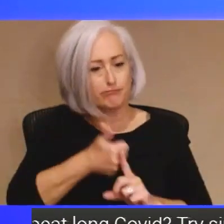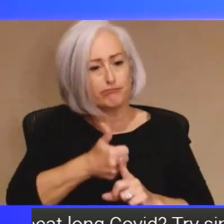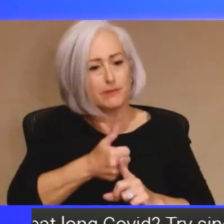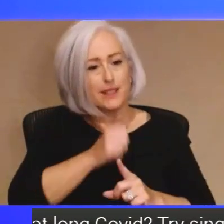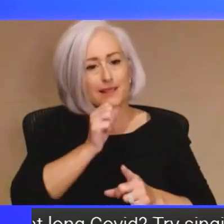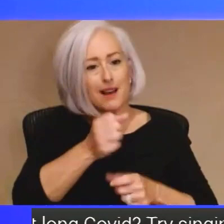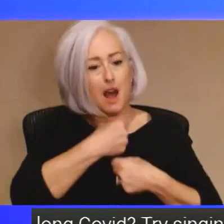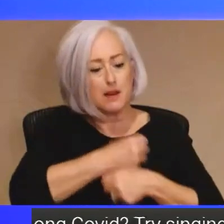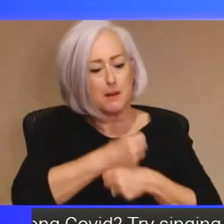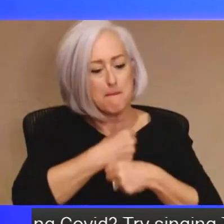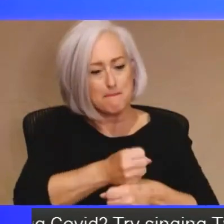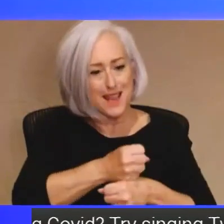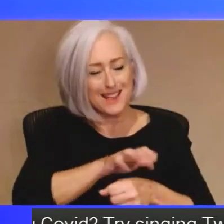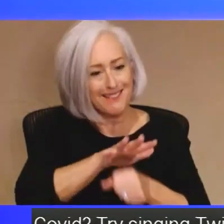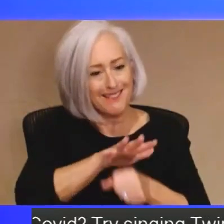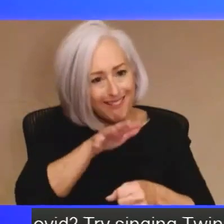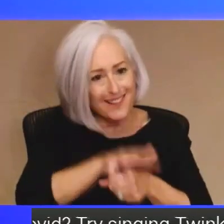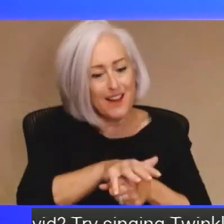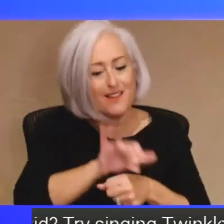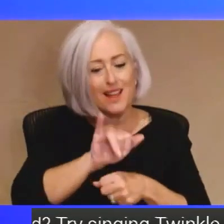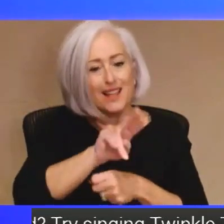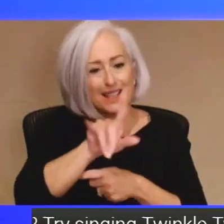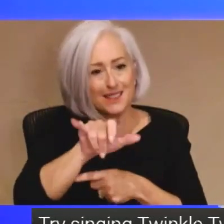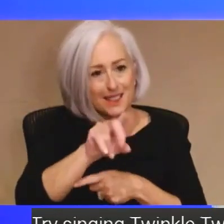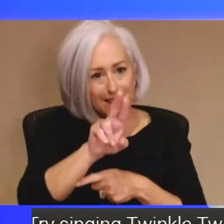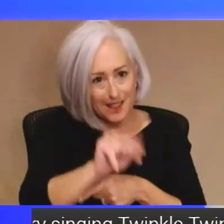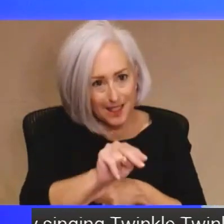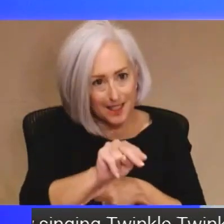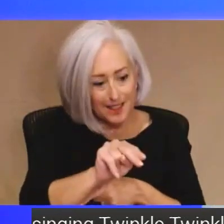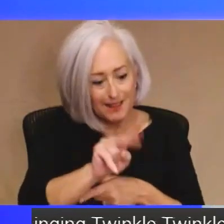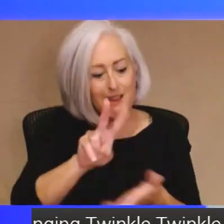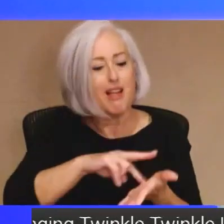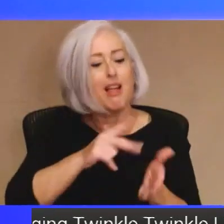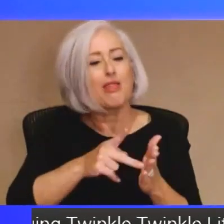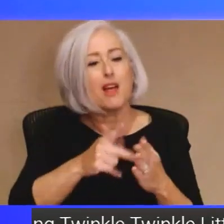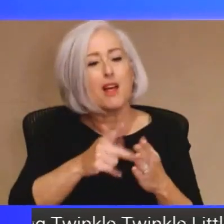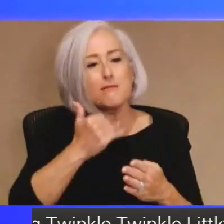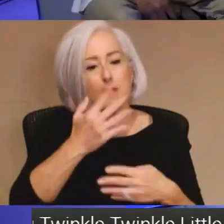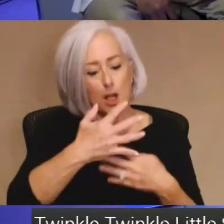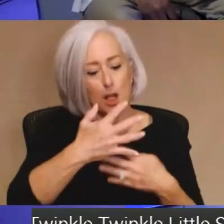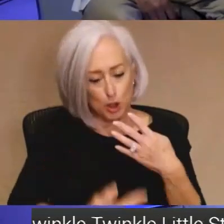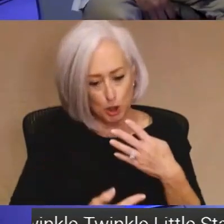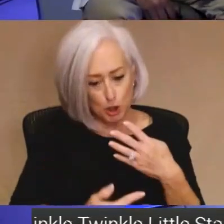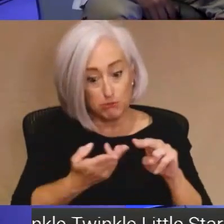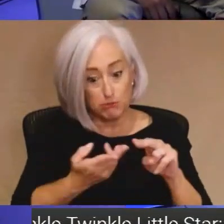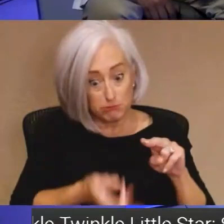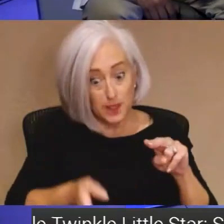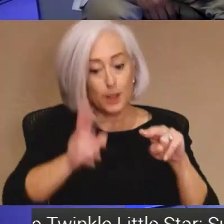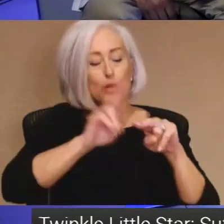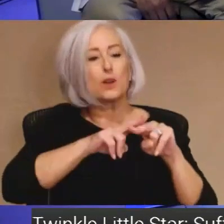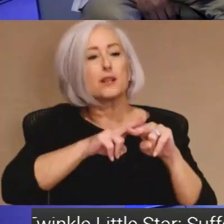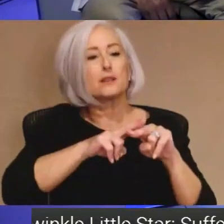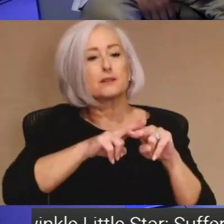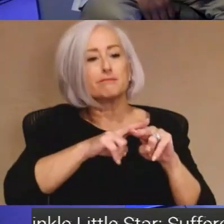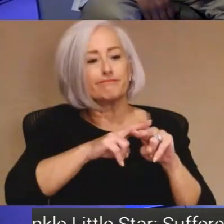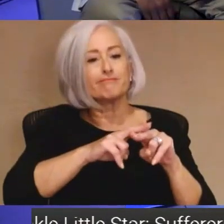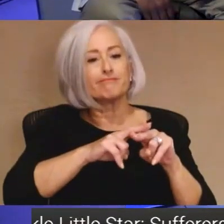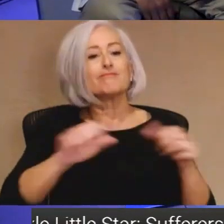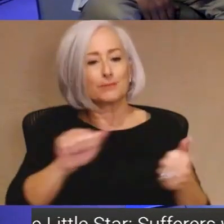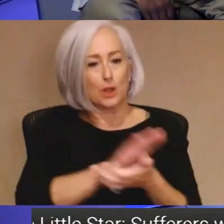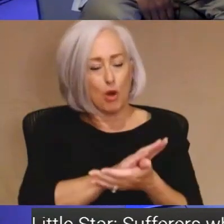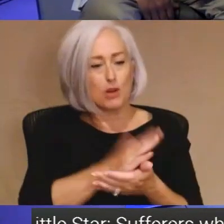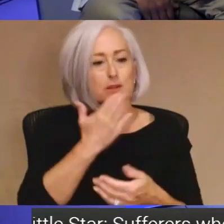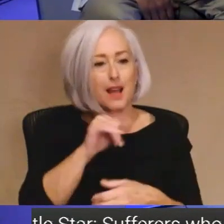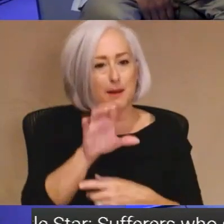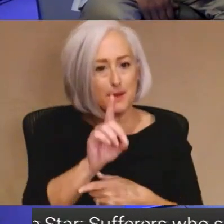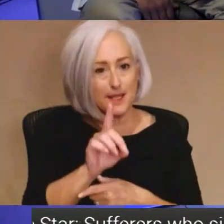the resistance, and it's at that breaking point that the blood sugar goes up and you become diabetic. So did the pandemic play a big role in any of these numbers that